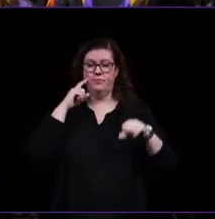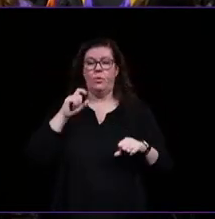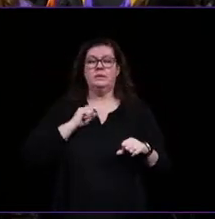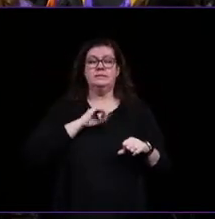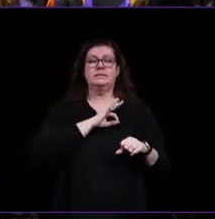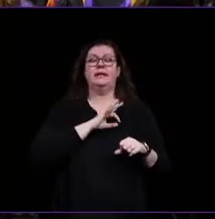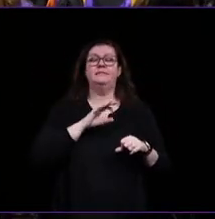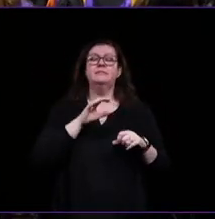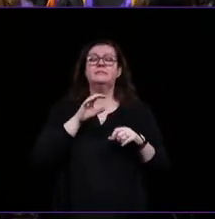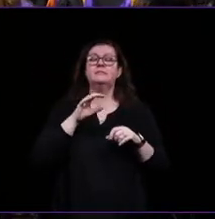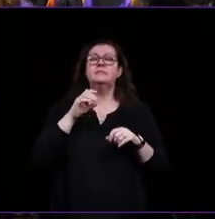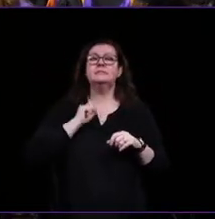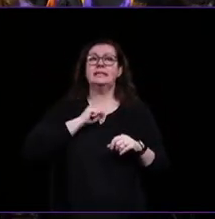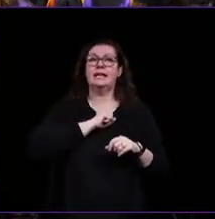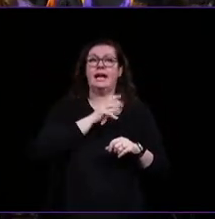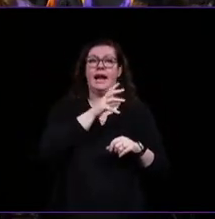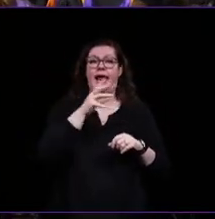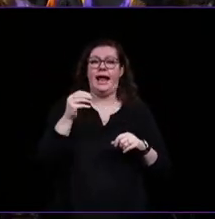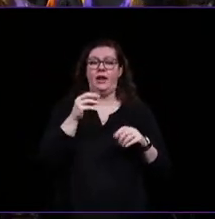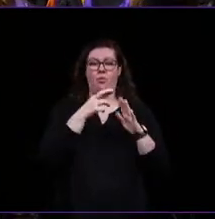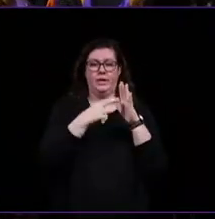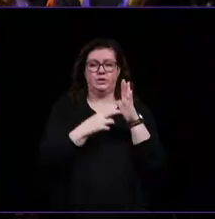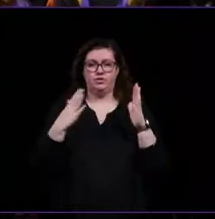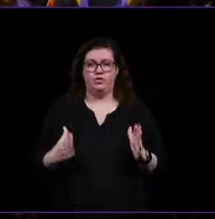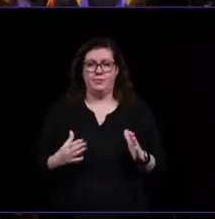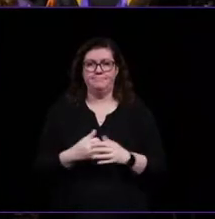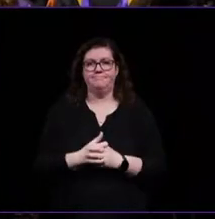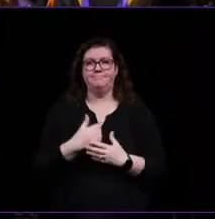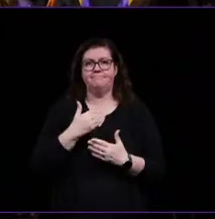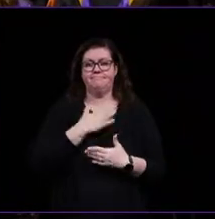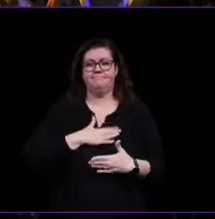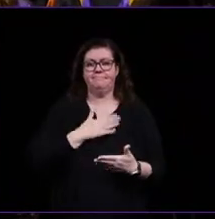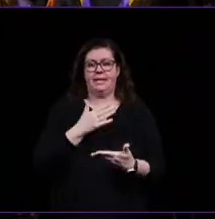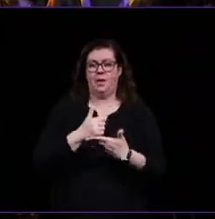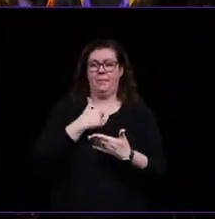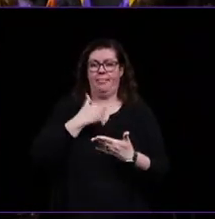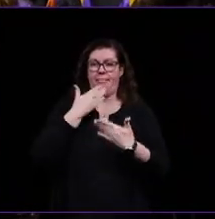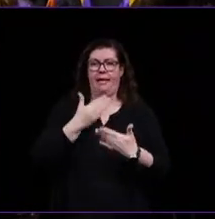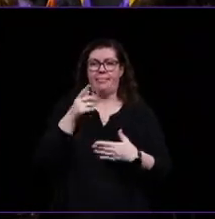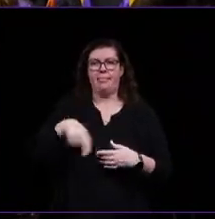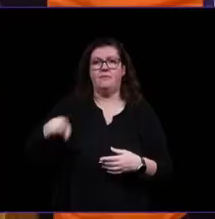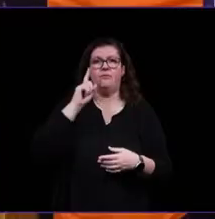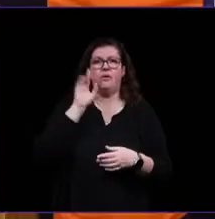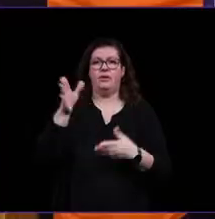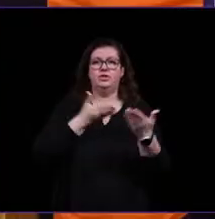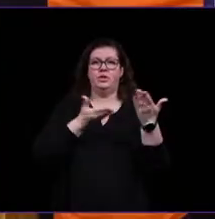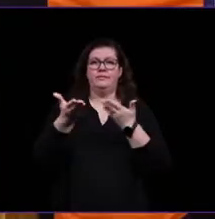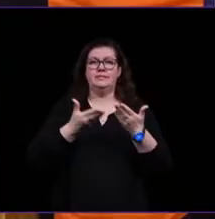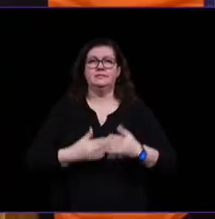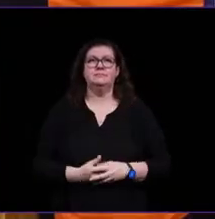Ms. Deborah Sparacino, registrar. Would you please help me thank them for their leadership and their service?